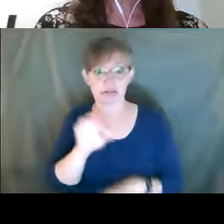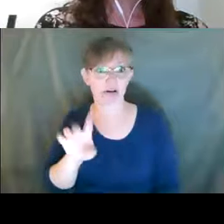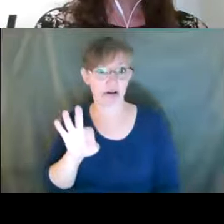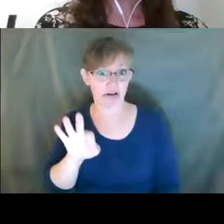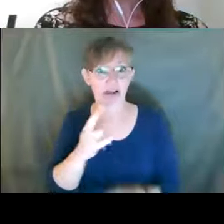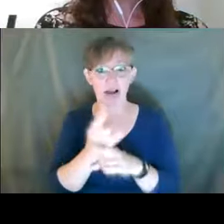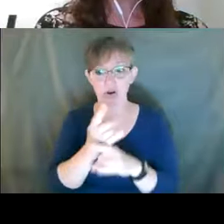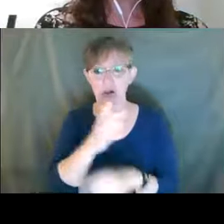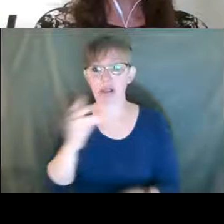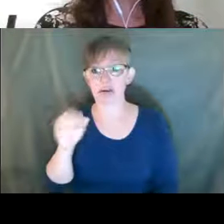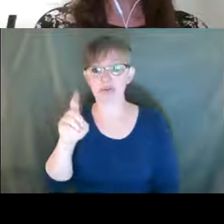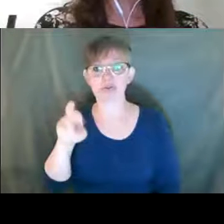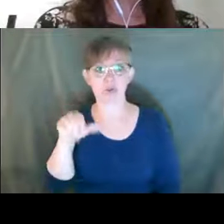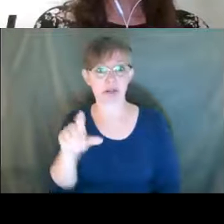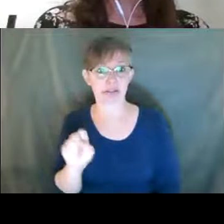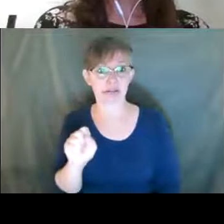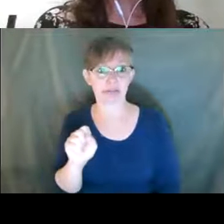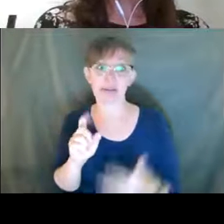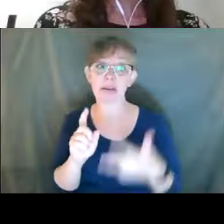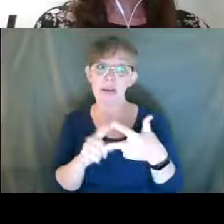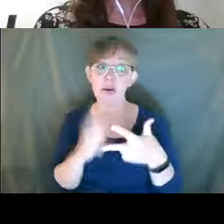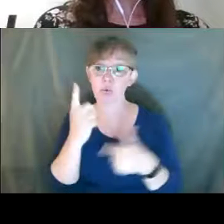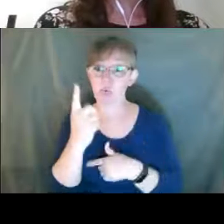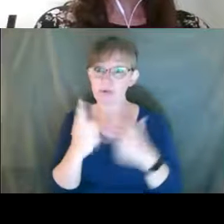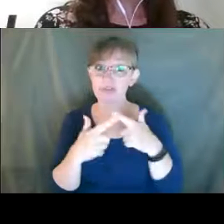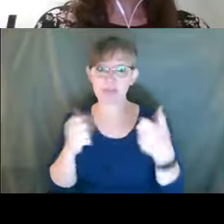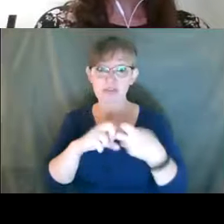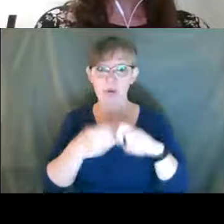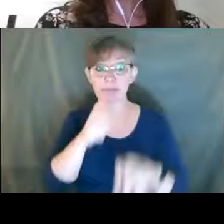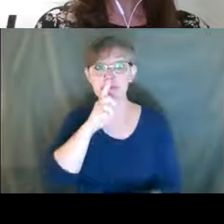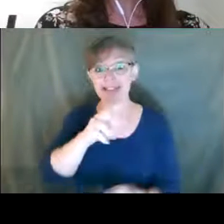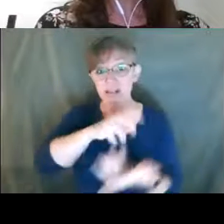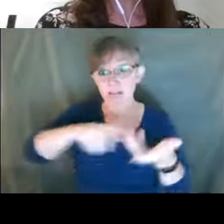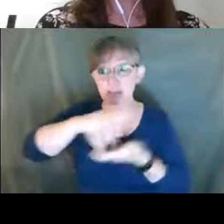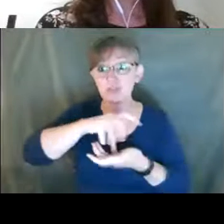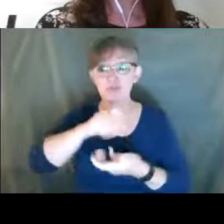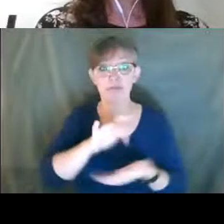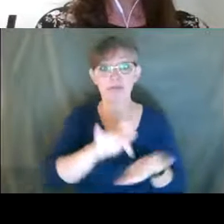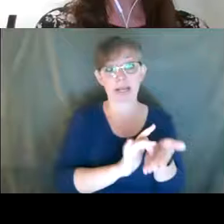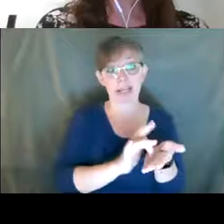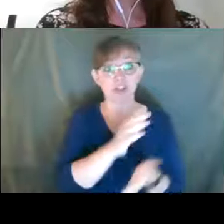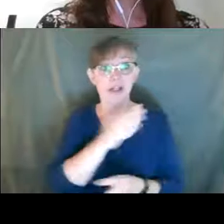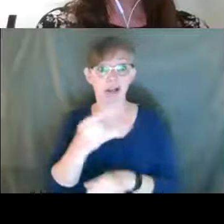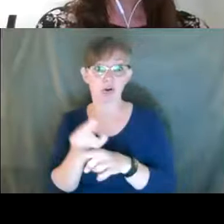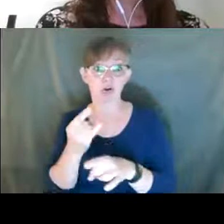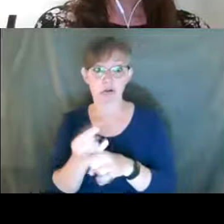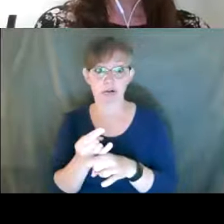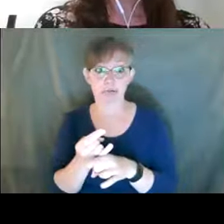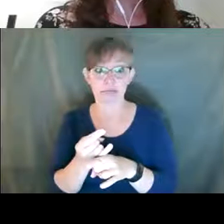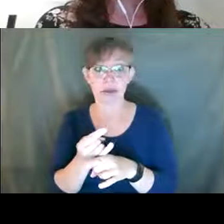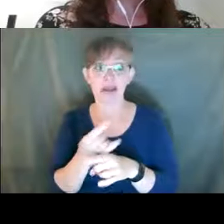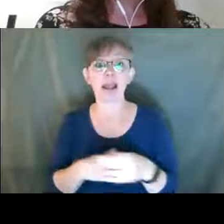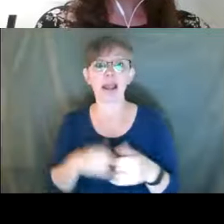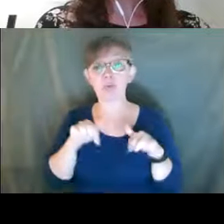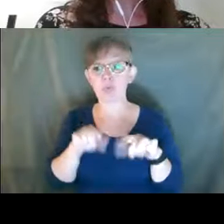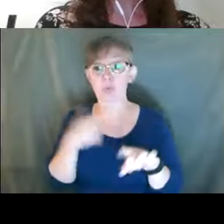of alcohol and medications. As we age, our metabolism slows, we have an increase in fat,